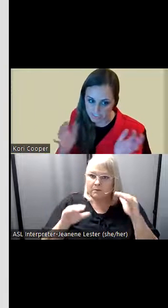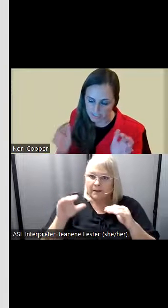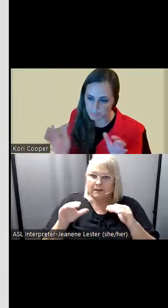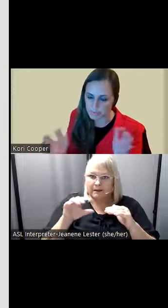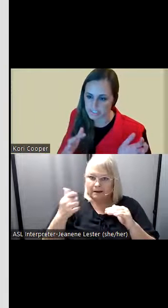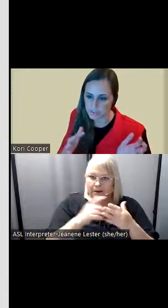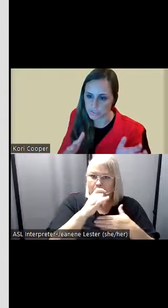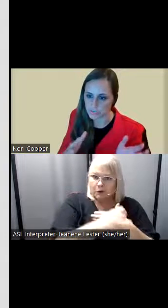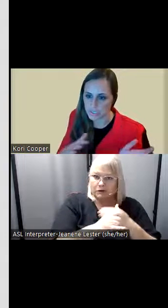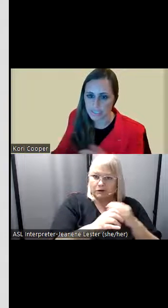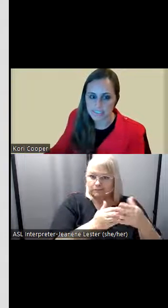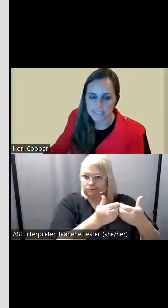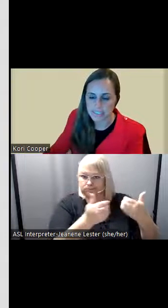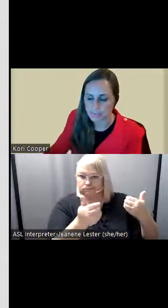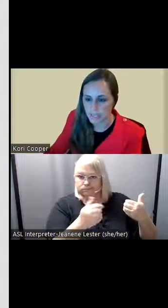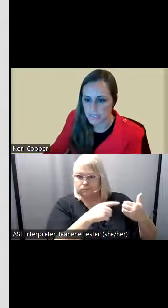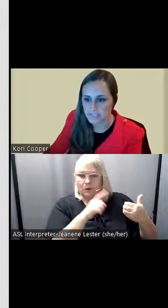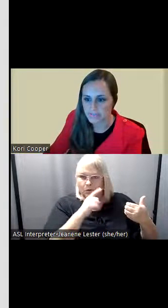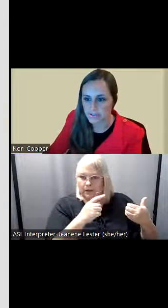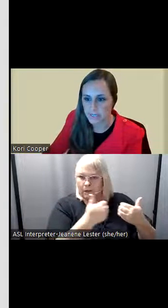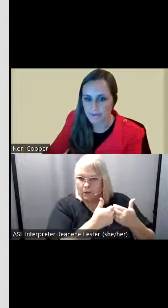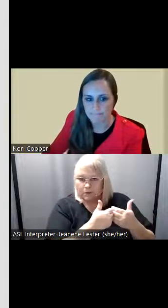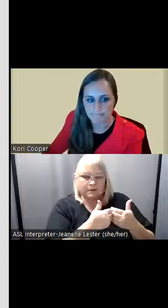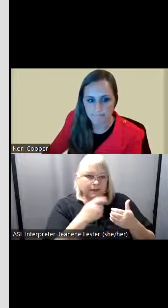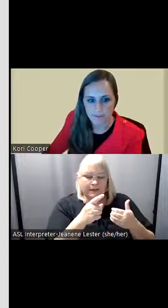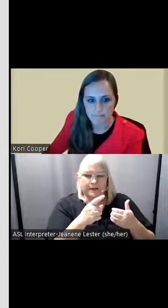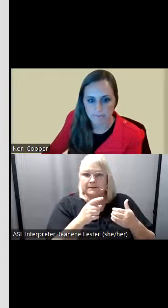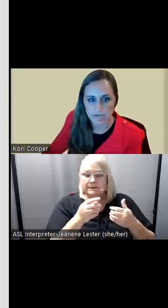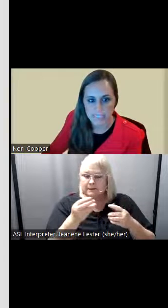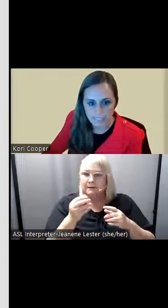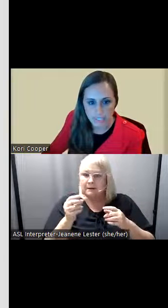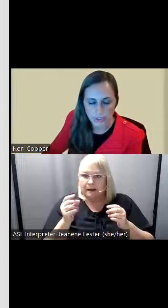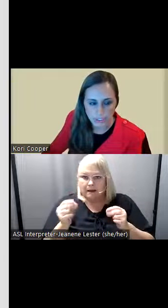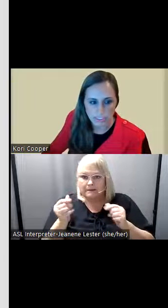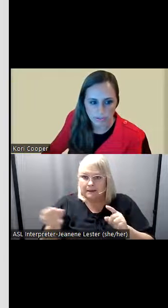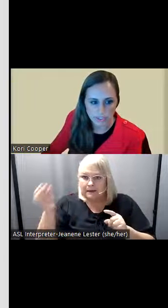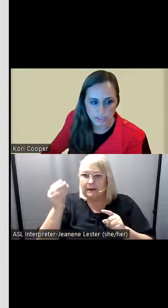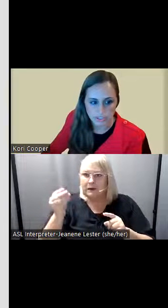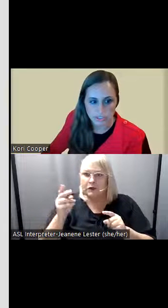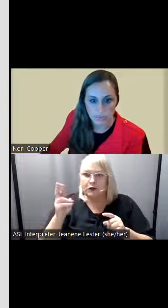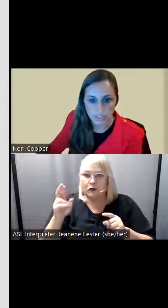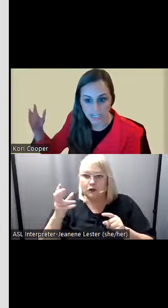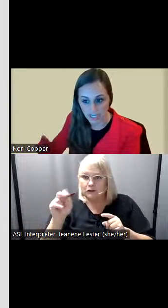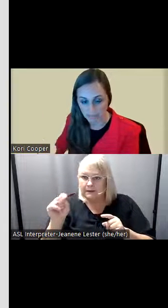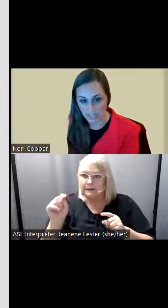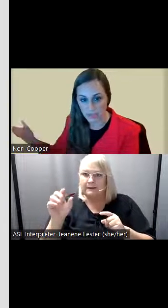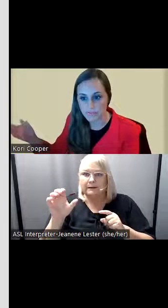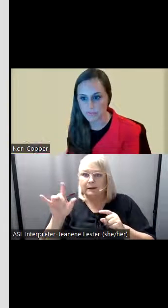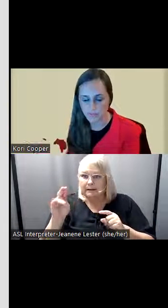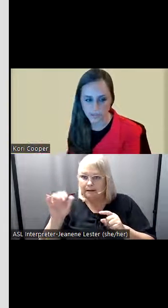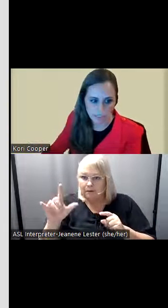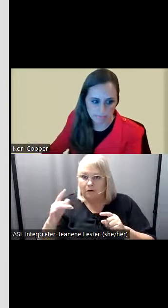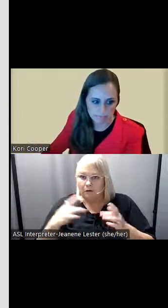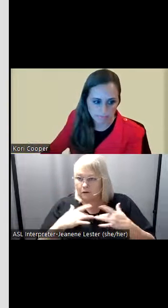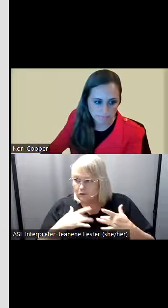project outside of this one, but that's closely related, escalation pathways for escalating urgent clinical concerns, as well as documenting those